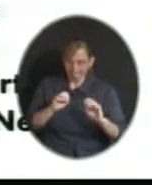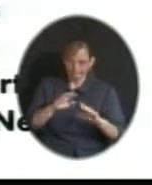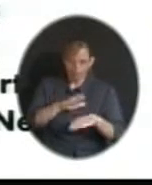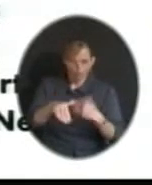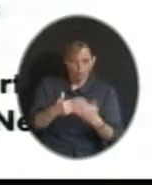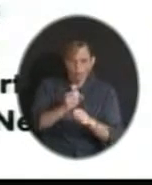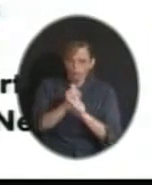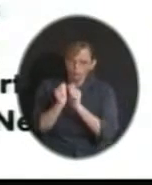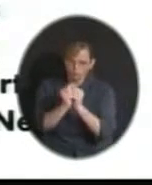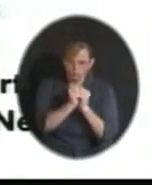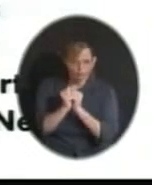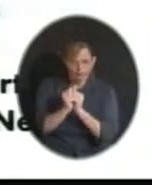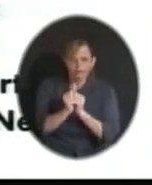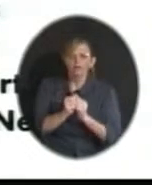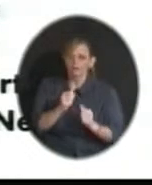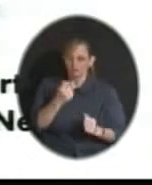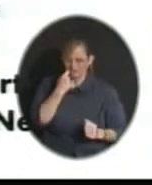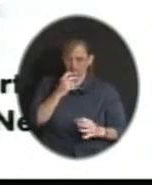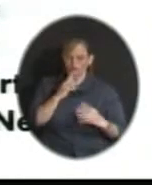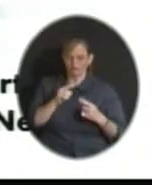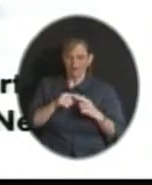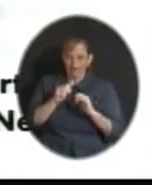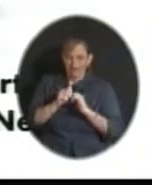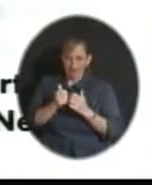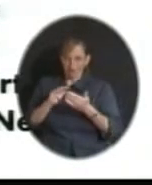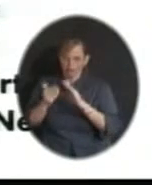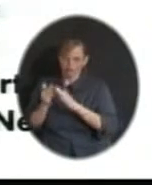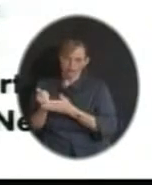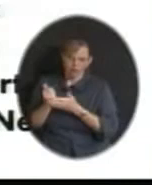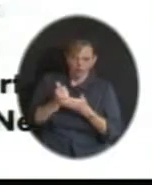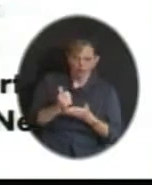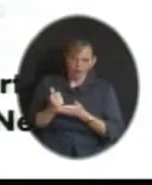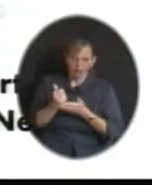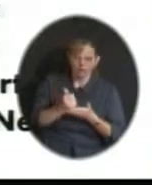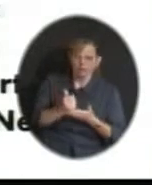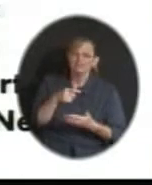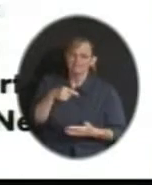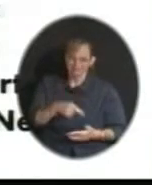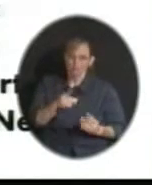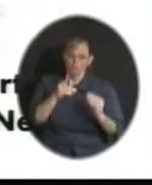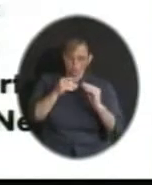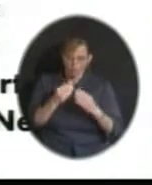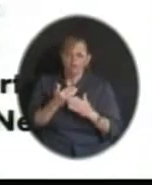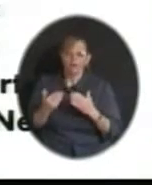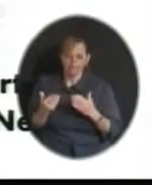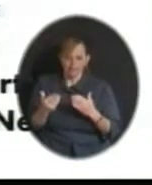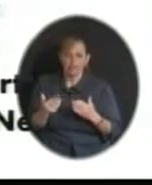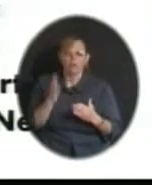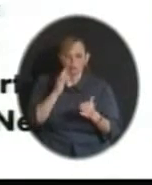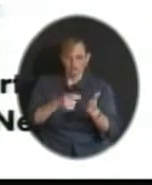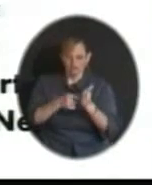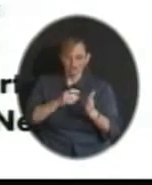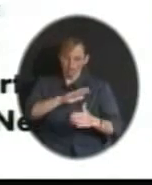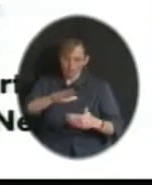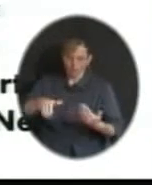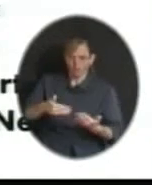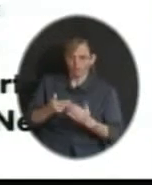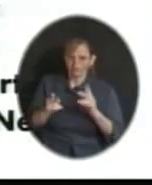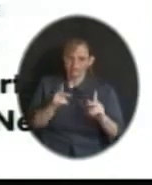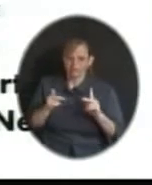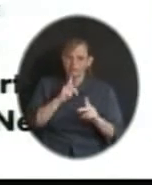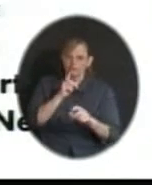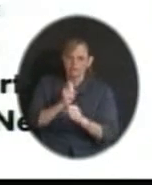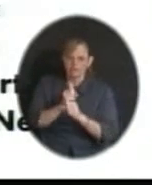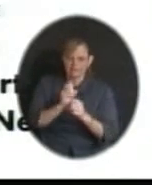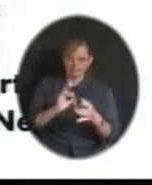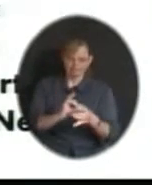community and all they give, and this will be another example that it's going to take, like the title of the presentation, it's going to take all of us to really